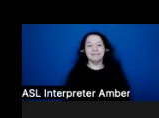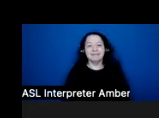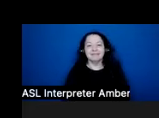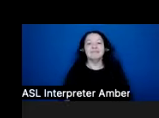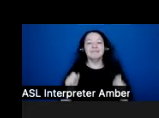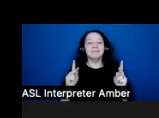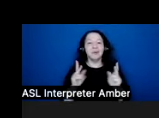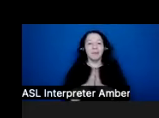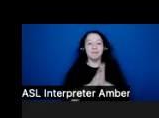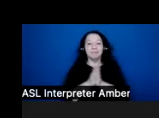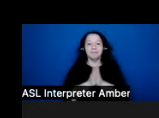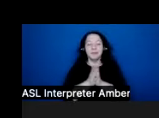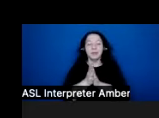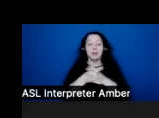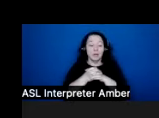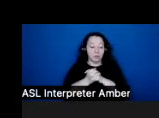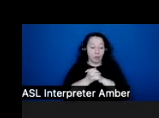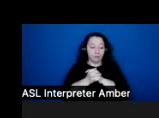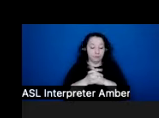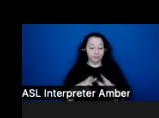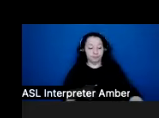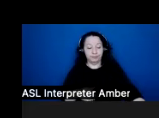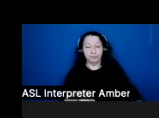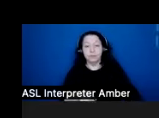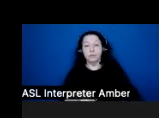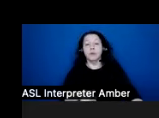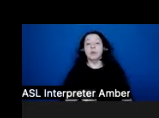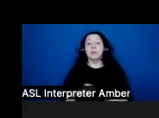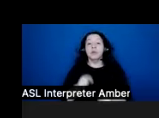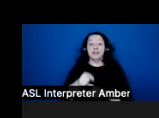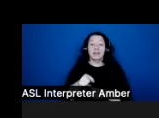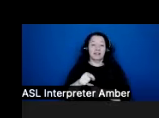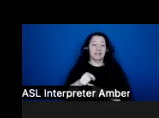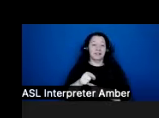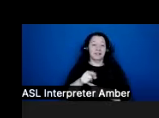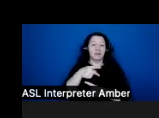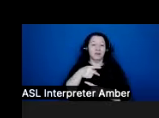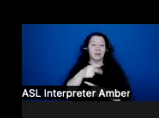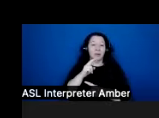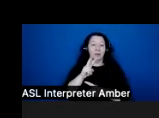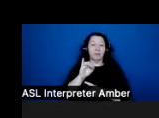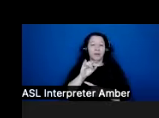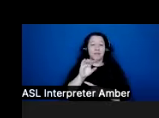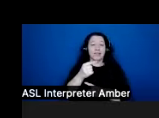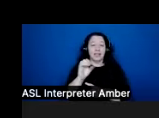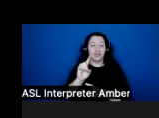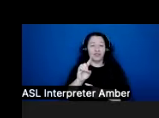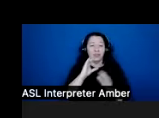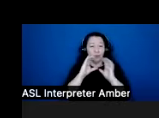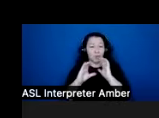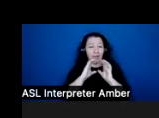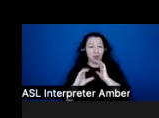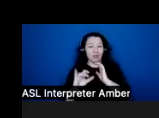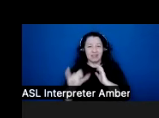Okay, so privileged communication is different. An exchange of information between